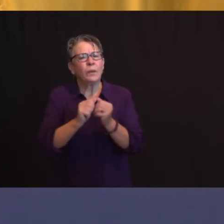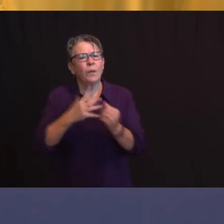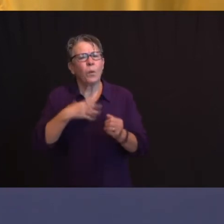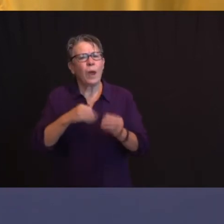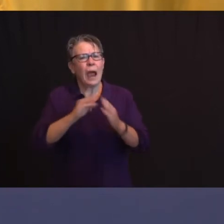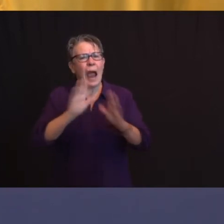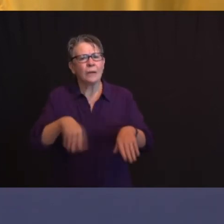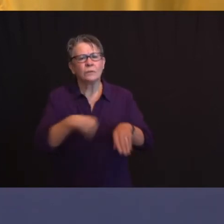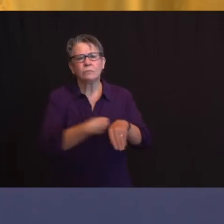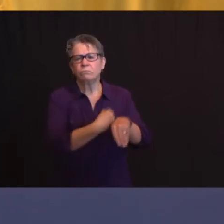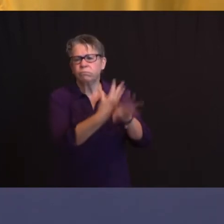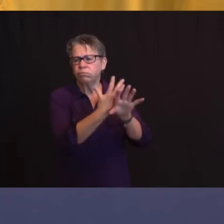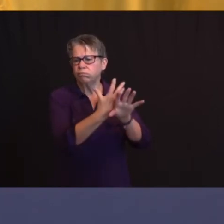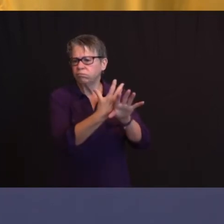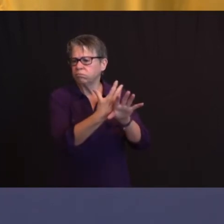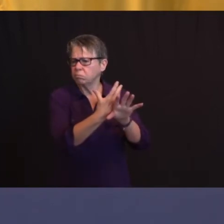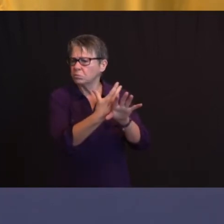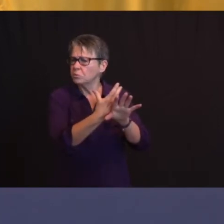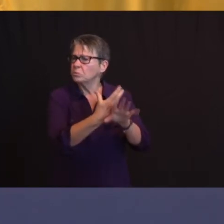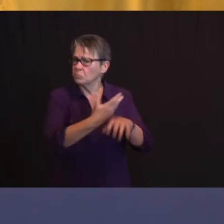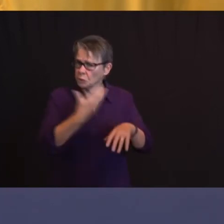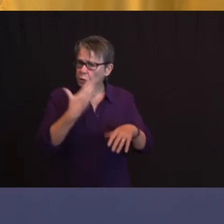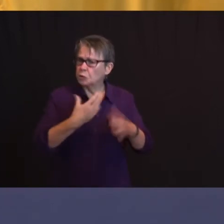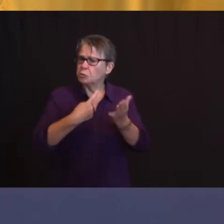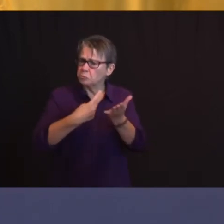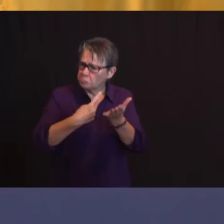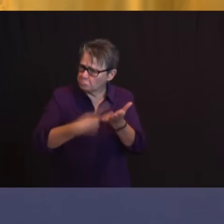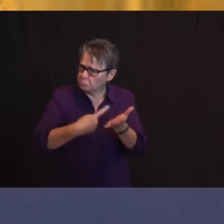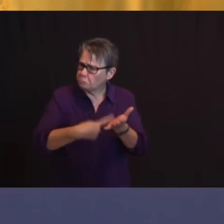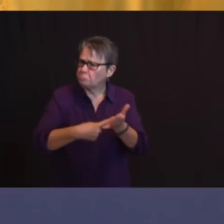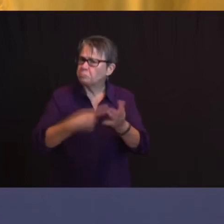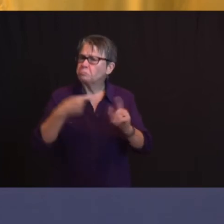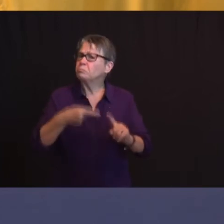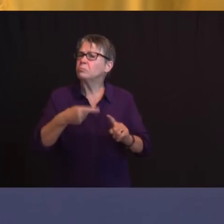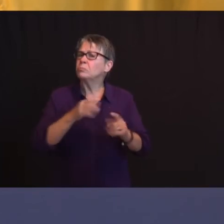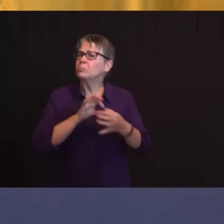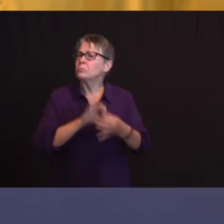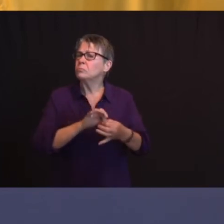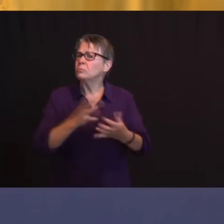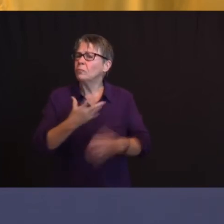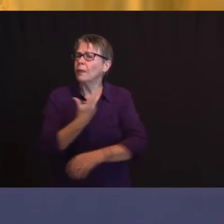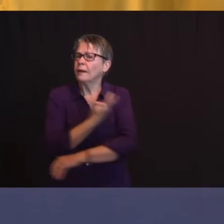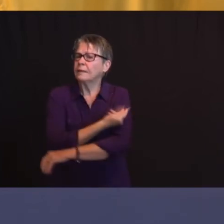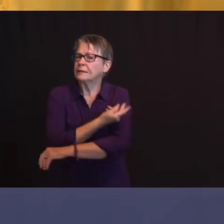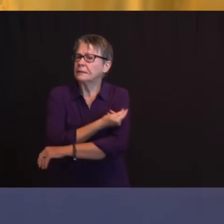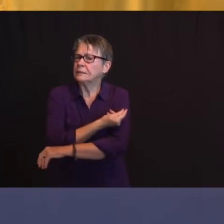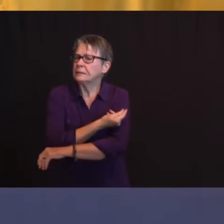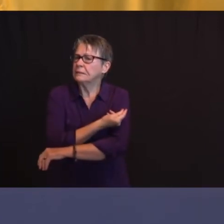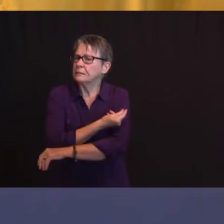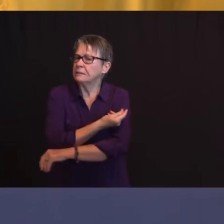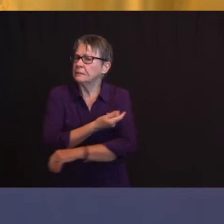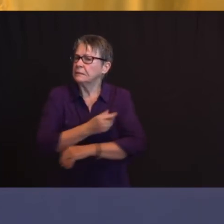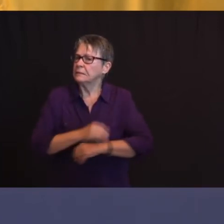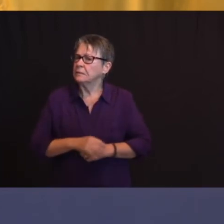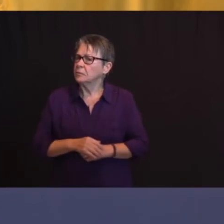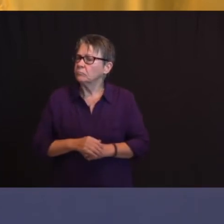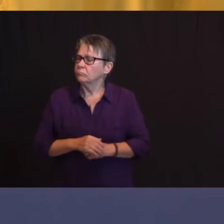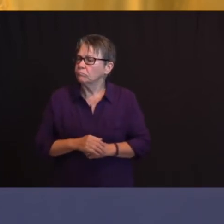overwhelmingly on vaccines. I think the complexity associated with this, I think we all reacted, is at another level relative to any